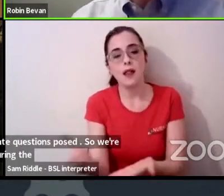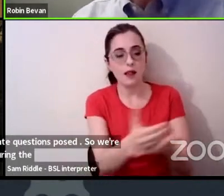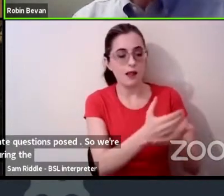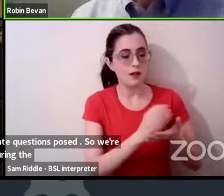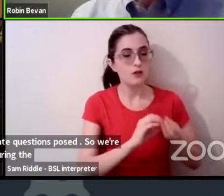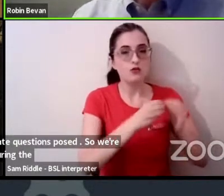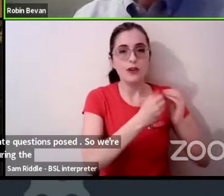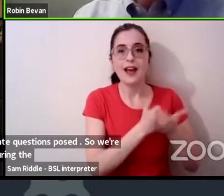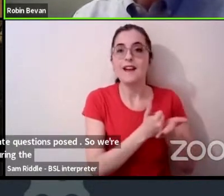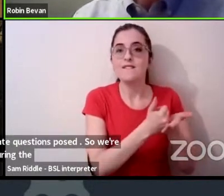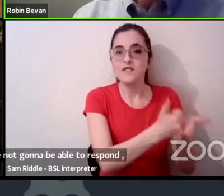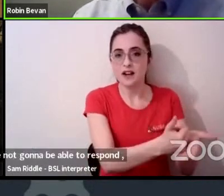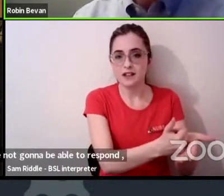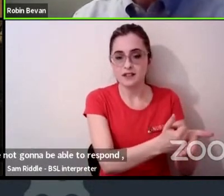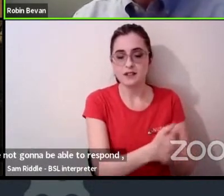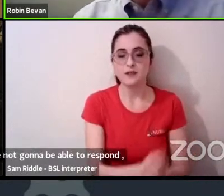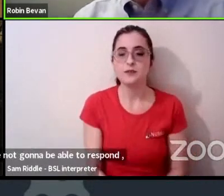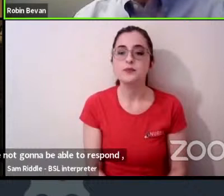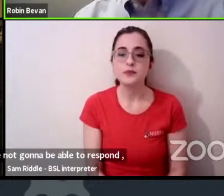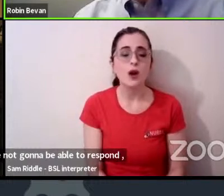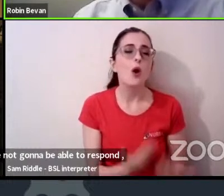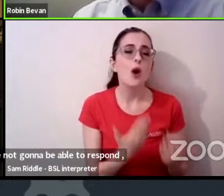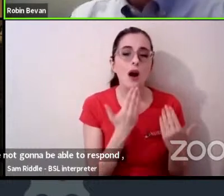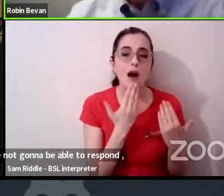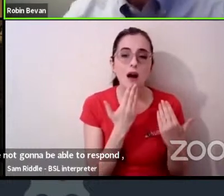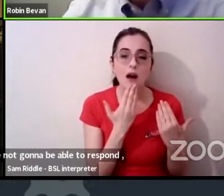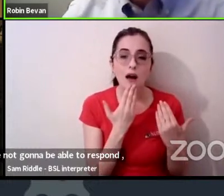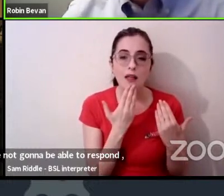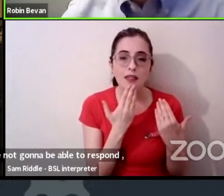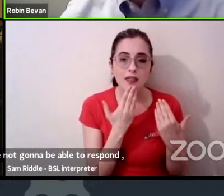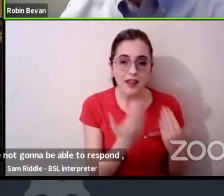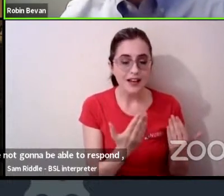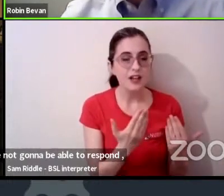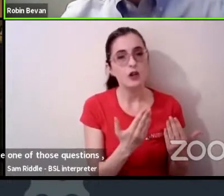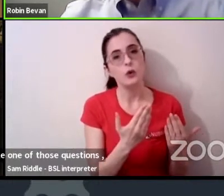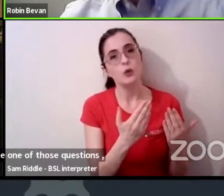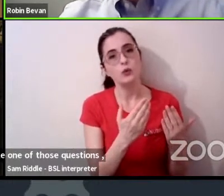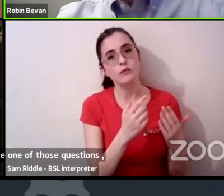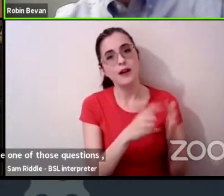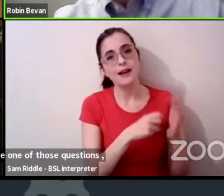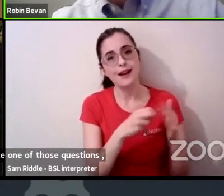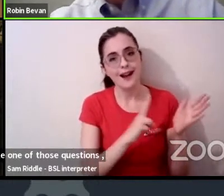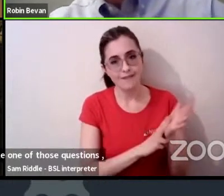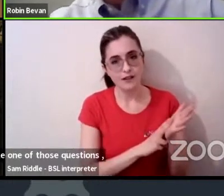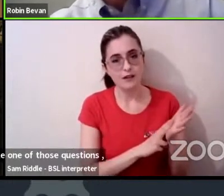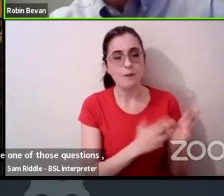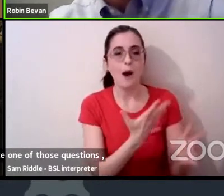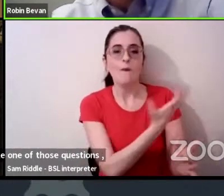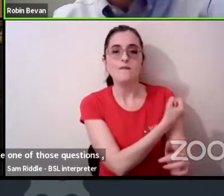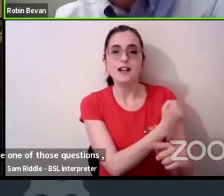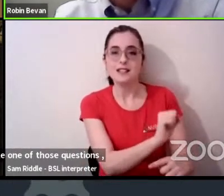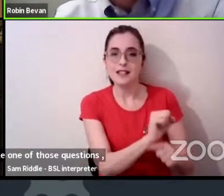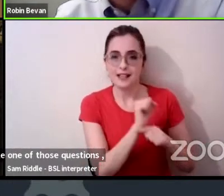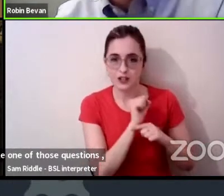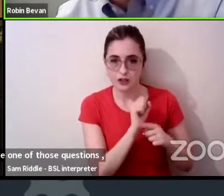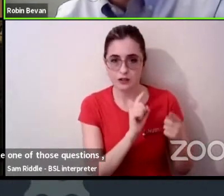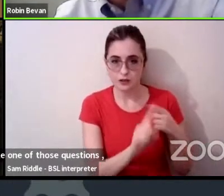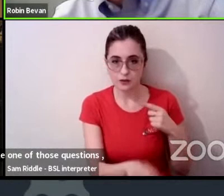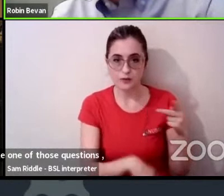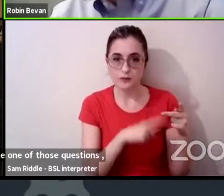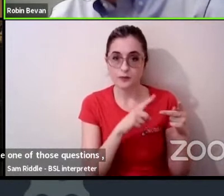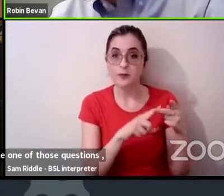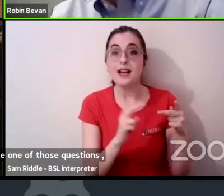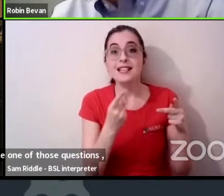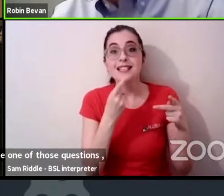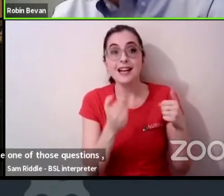up on some of those questions that related to vaccinations. We're now going to turn to a set of questions on the second most popular